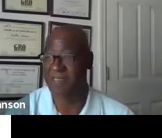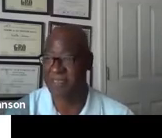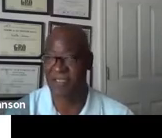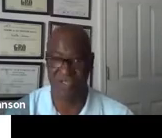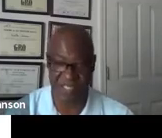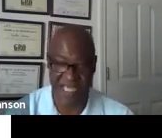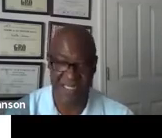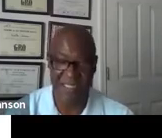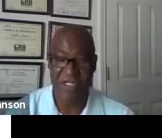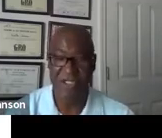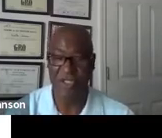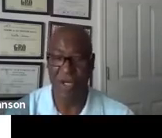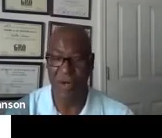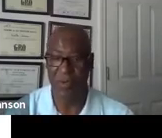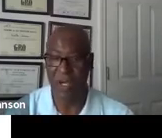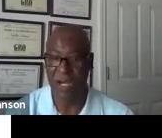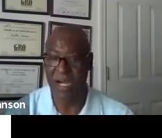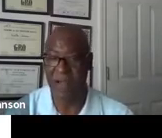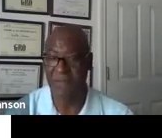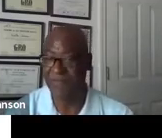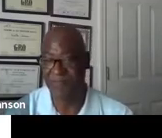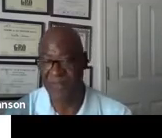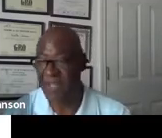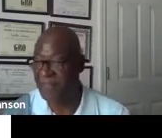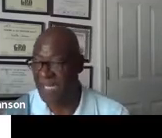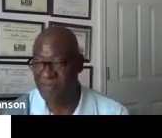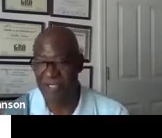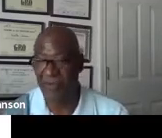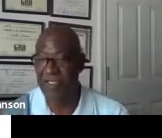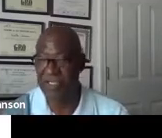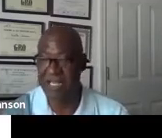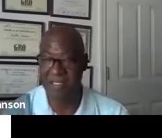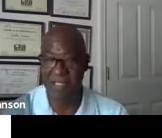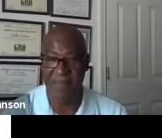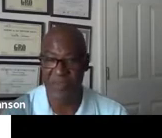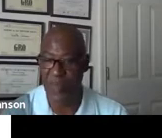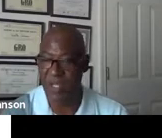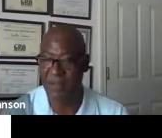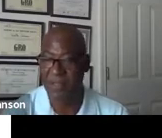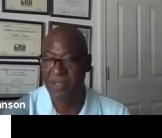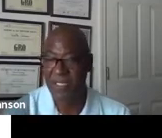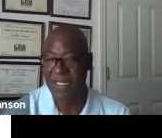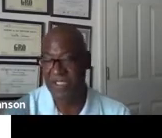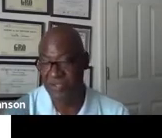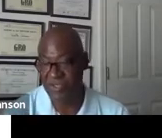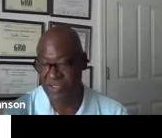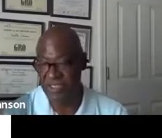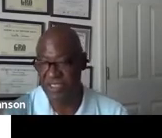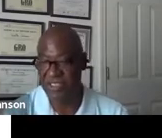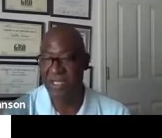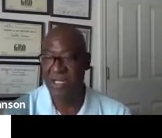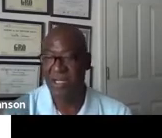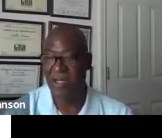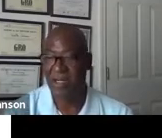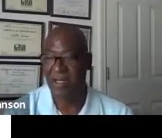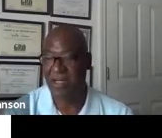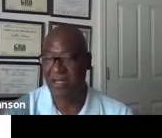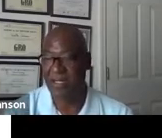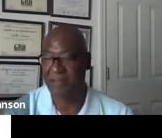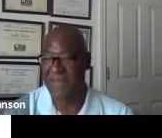he will be assisted to that. So, uh, I'm still reaching out to him as well. So, and as you can see,